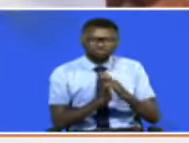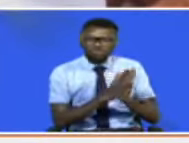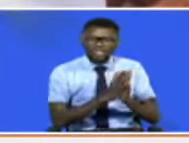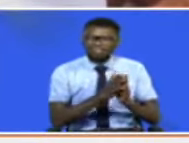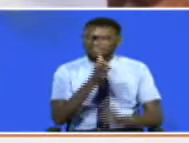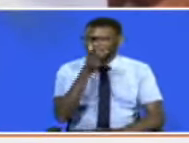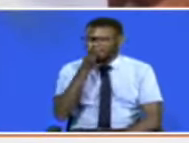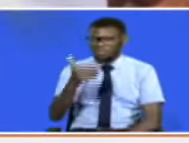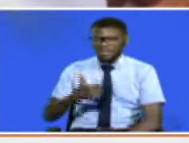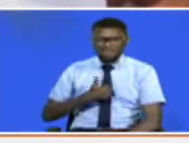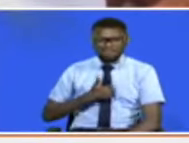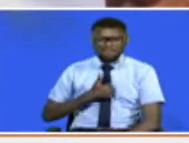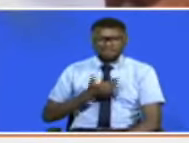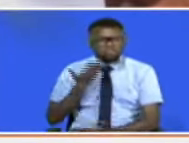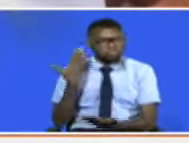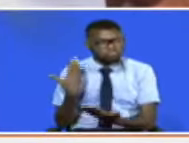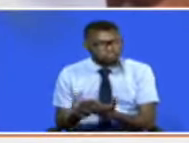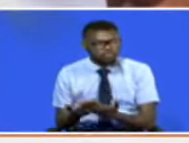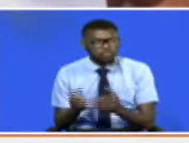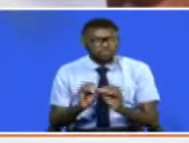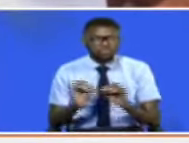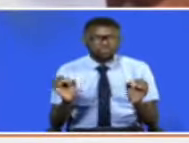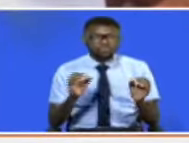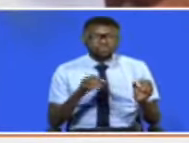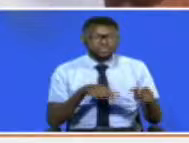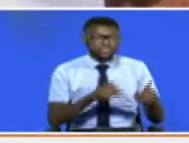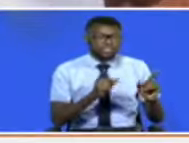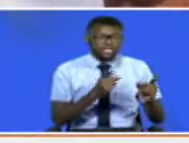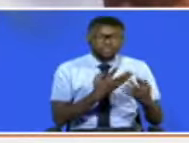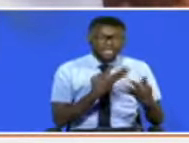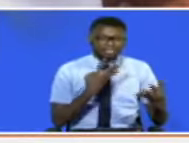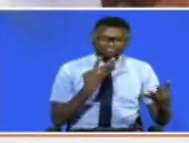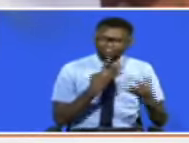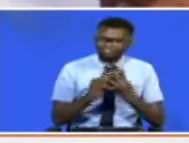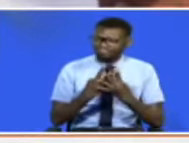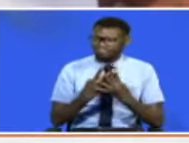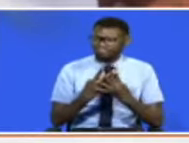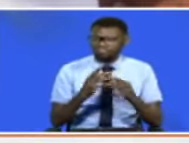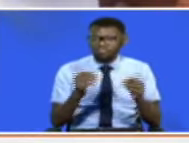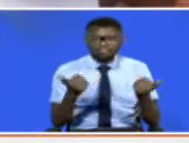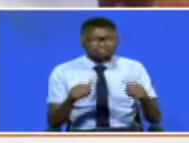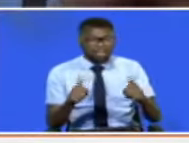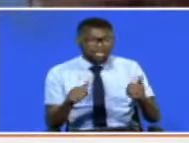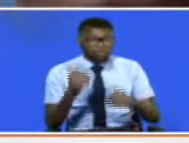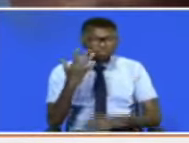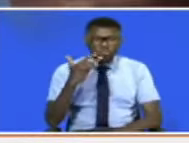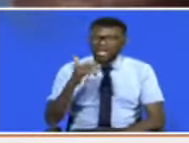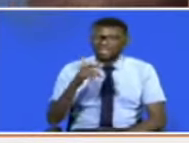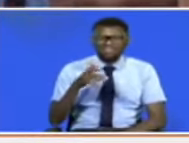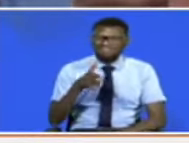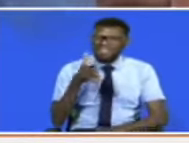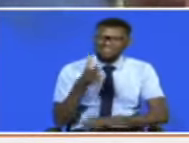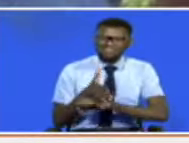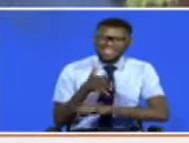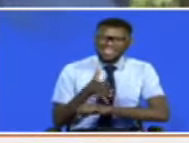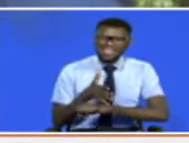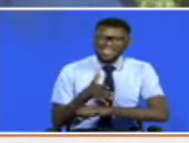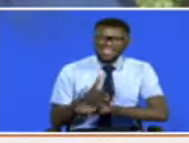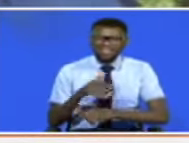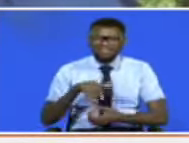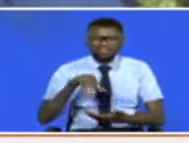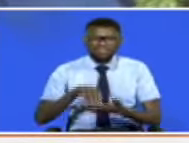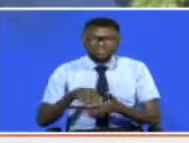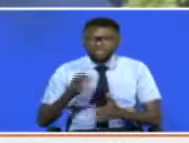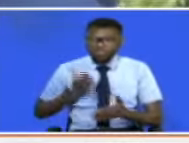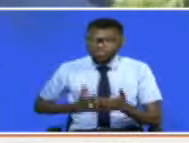that's why they have no proof. That's why they have not even arrested him and put him in jail, because those claims are bogus. Human rights activist